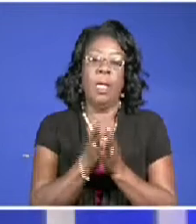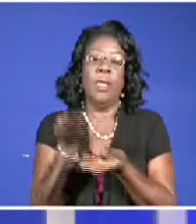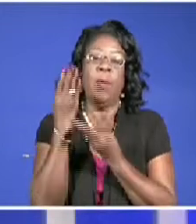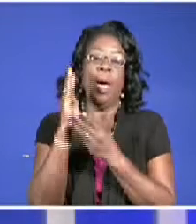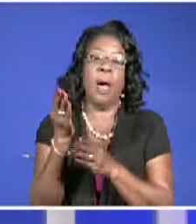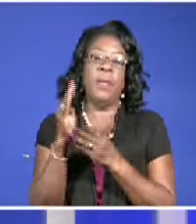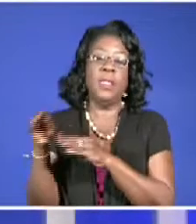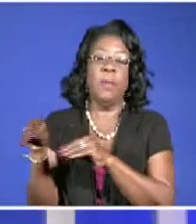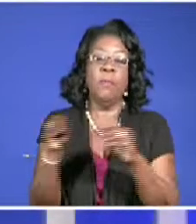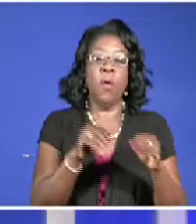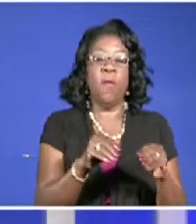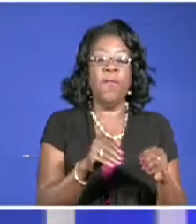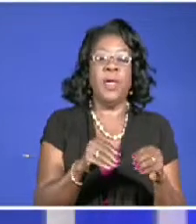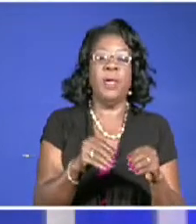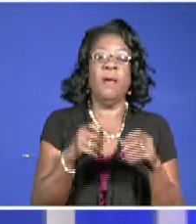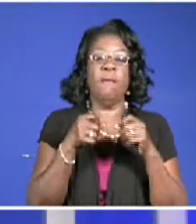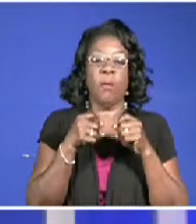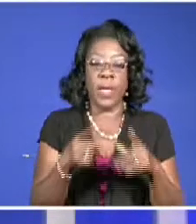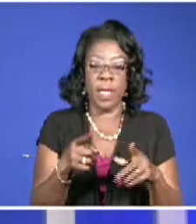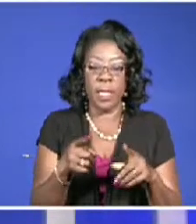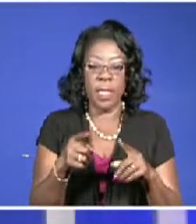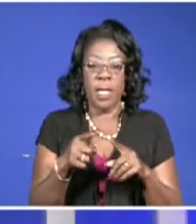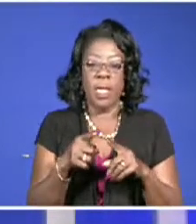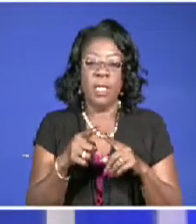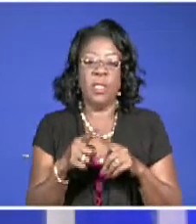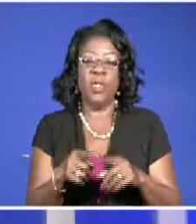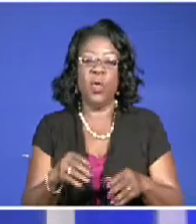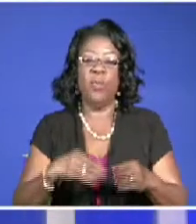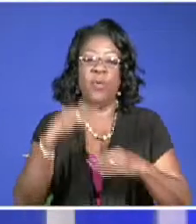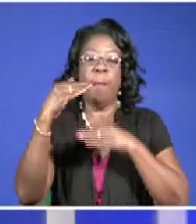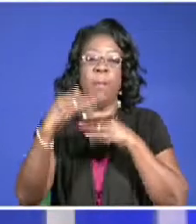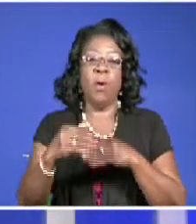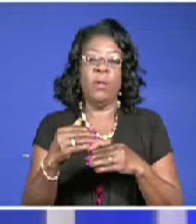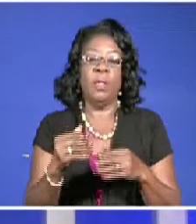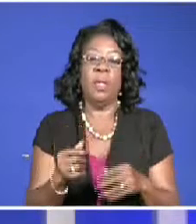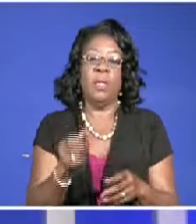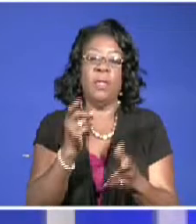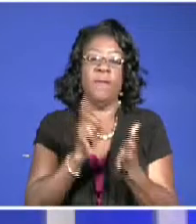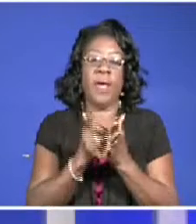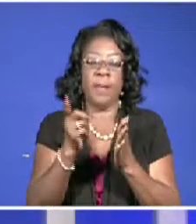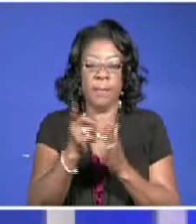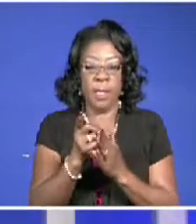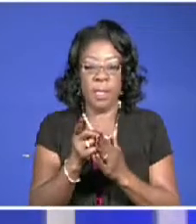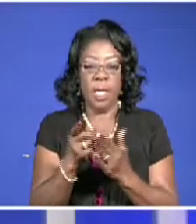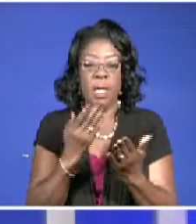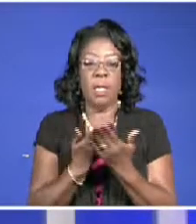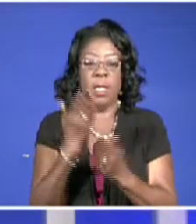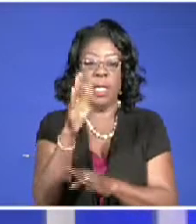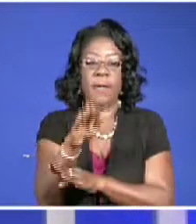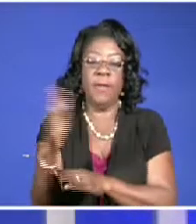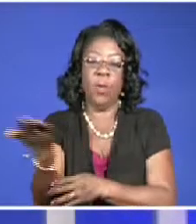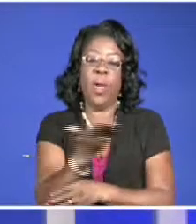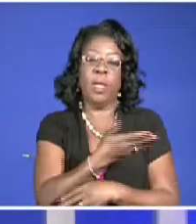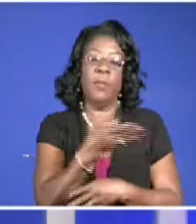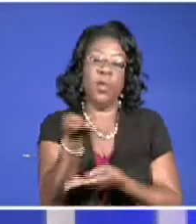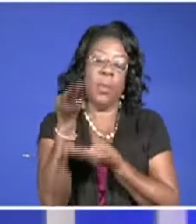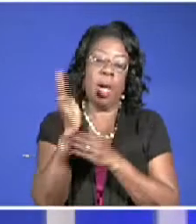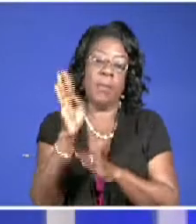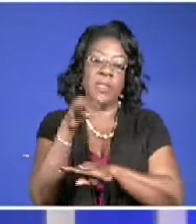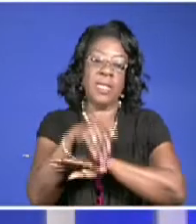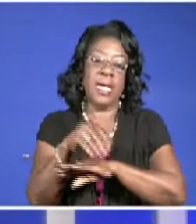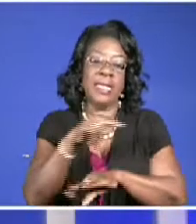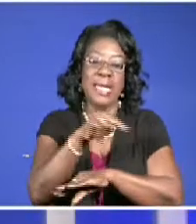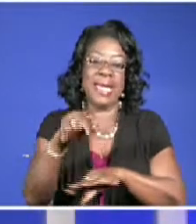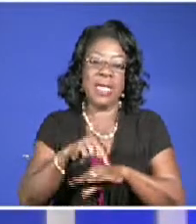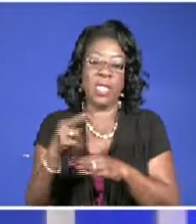The Bahamas moving full steam ahead to promote sustainable development. Good evening, everyone. I'm Keish Latterly, and welcome to the Bahamas Tonight, the